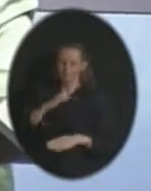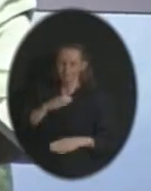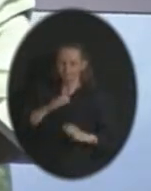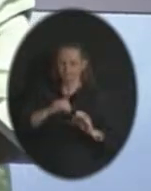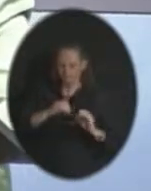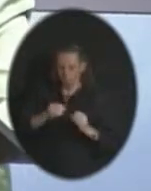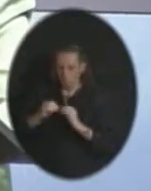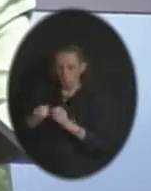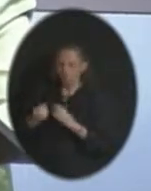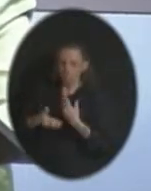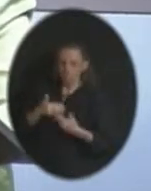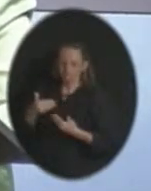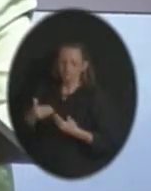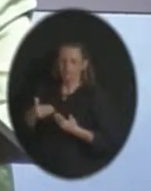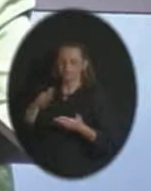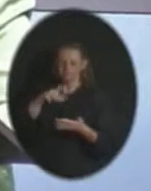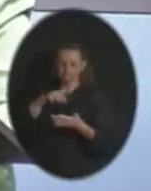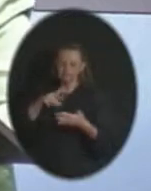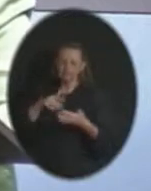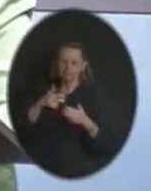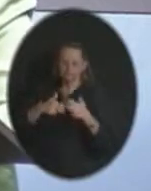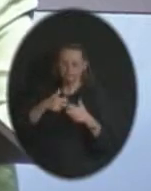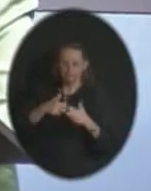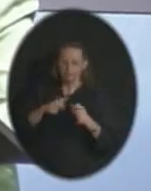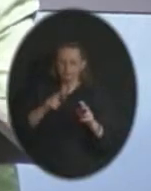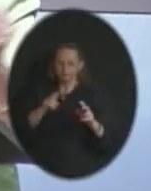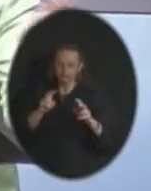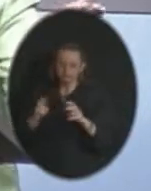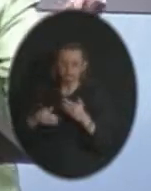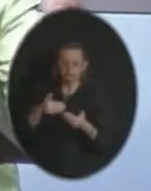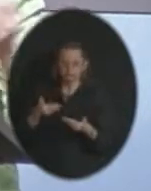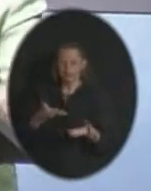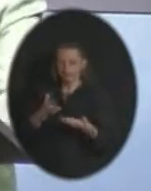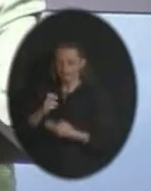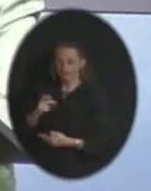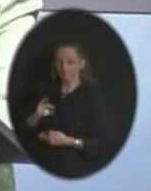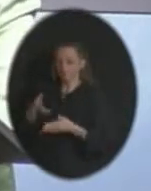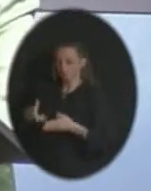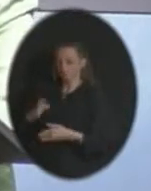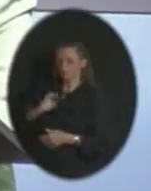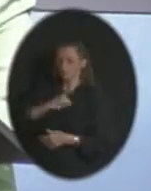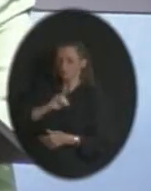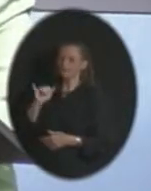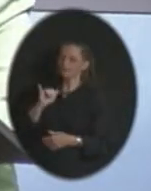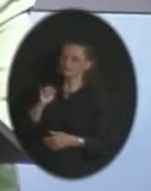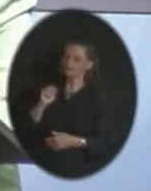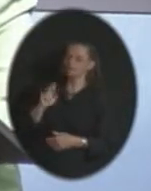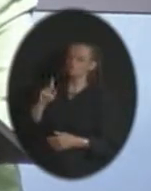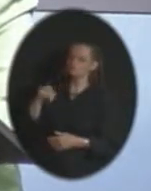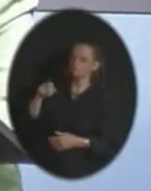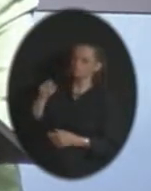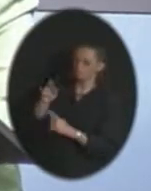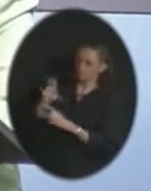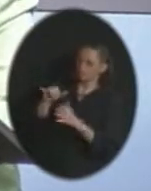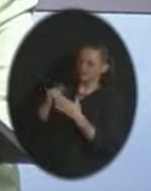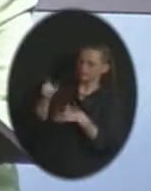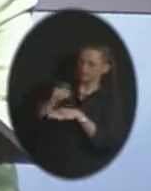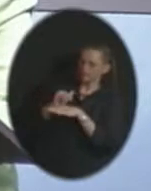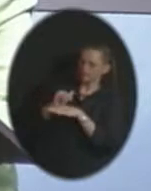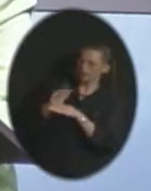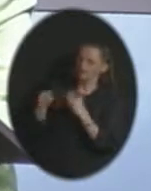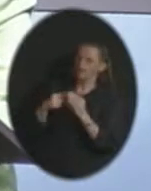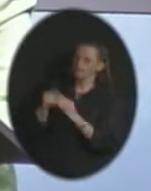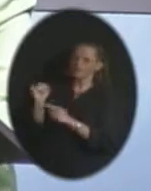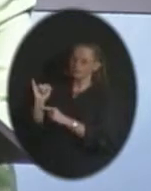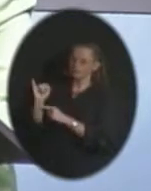in depth the issues that are going on and bring those back to the rest of the board, just as Mr. Parker did tonight in regard to insurance. I